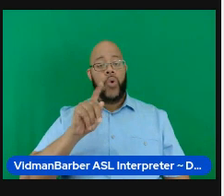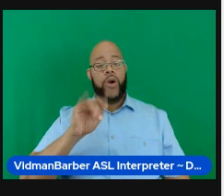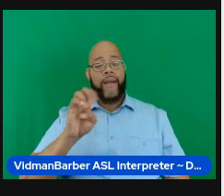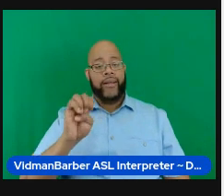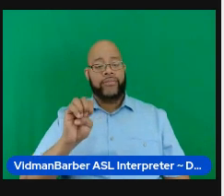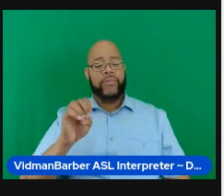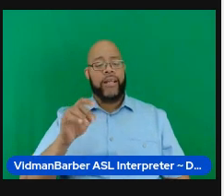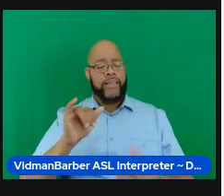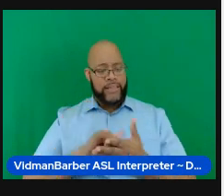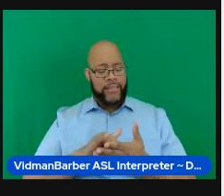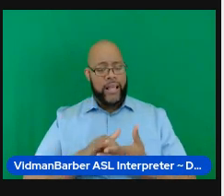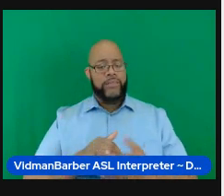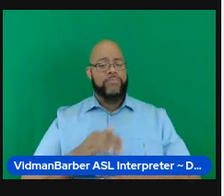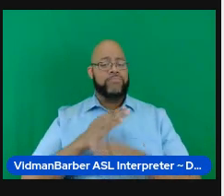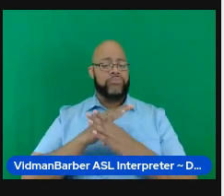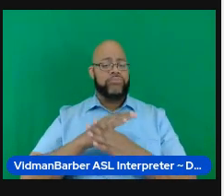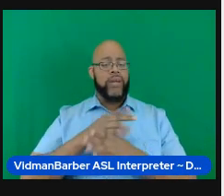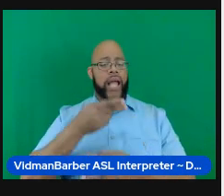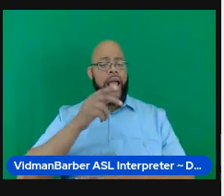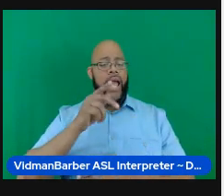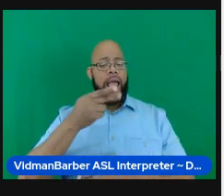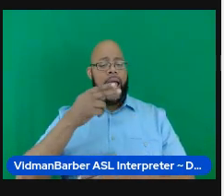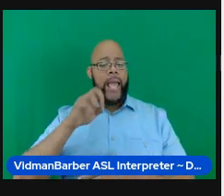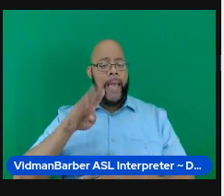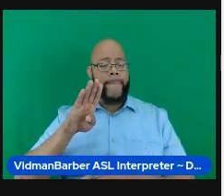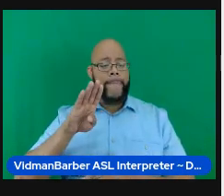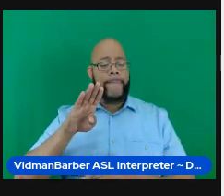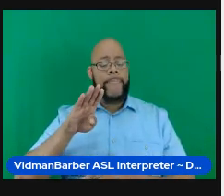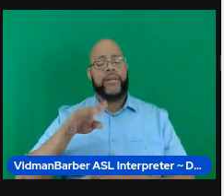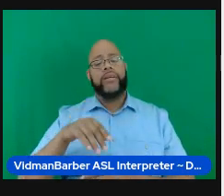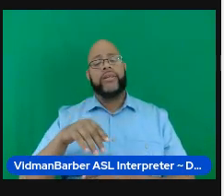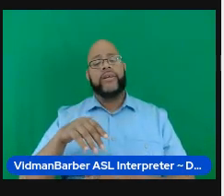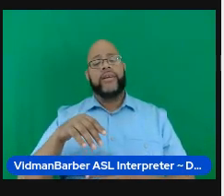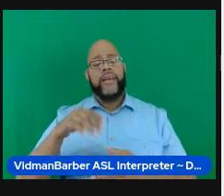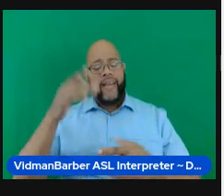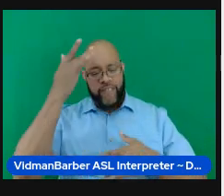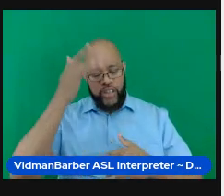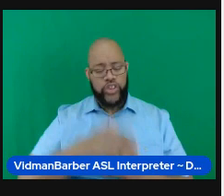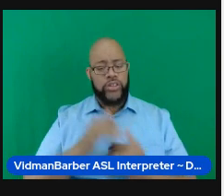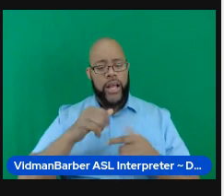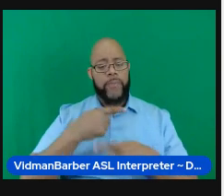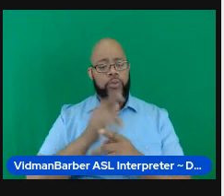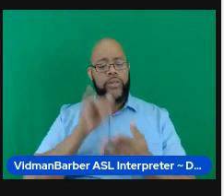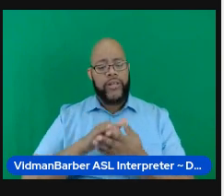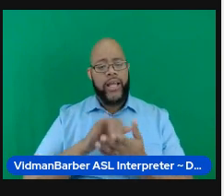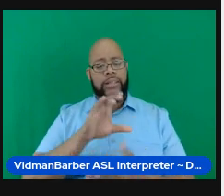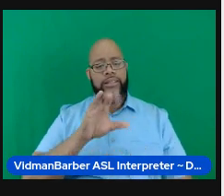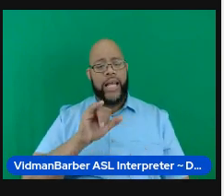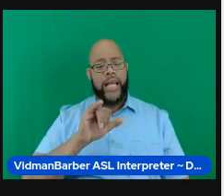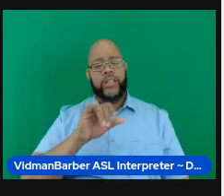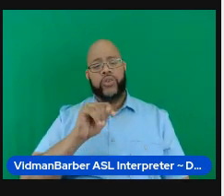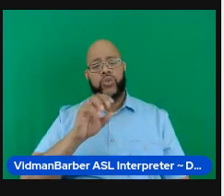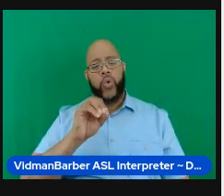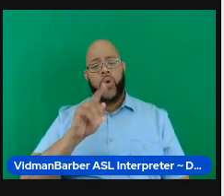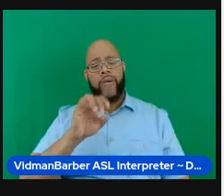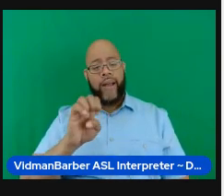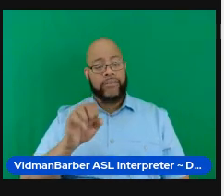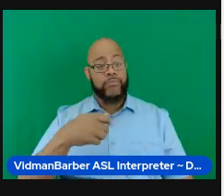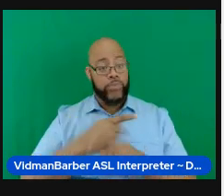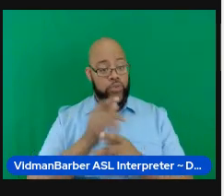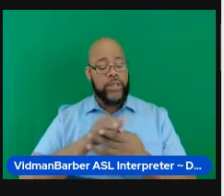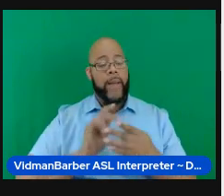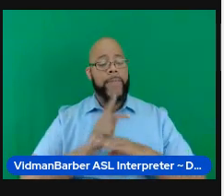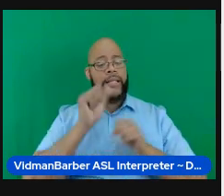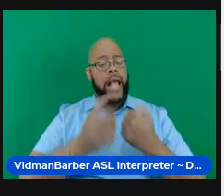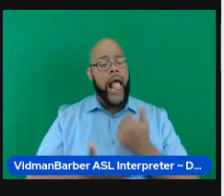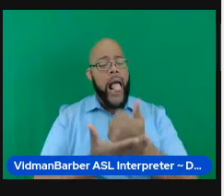chronic hepatitis B infections. Therefore, the ability of these extracts to produce these cytokines indicates that the plants can